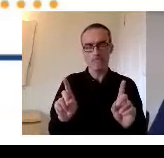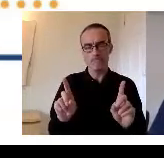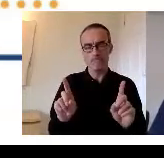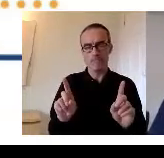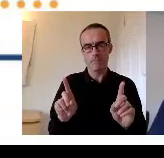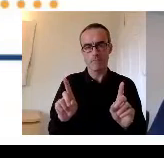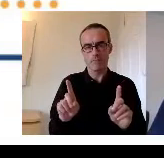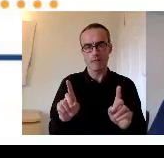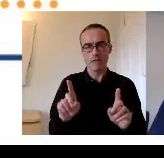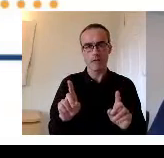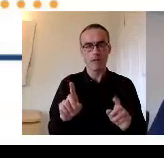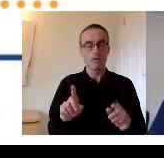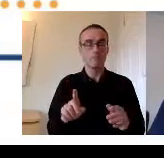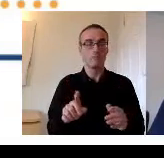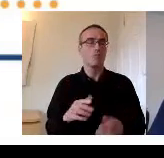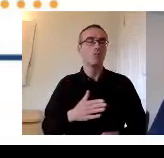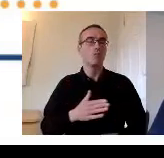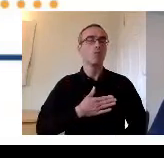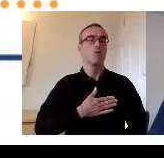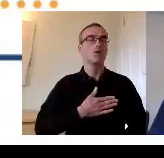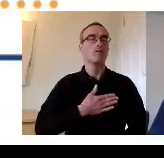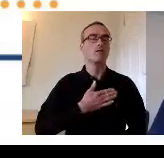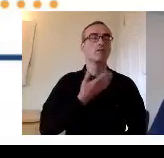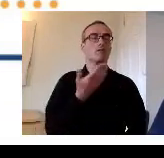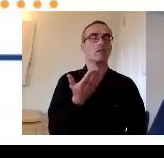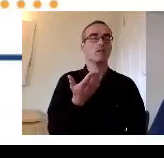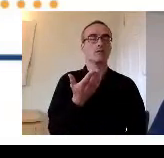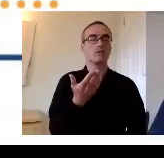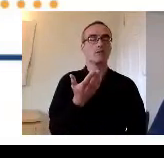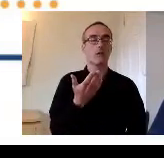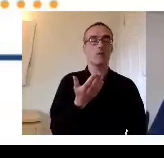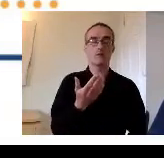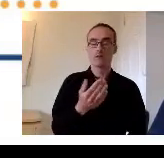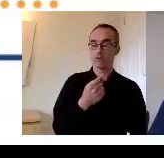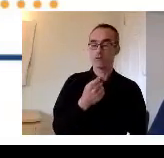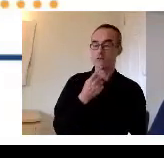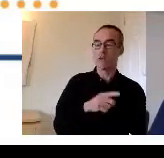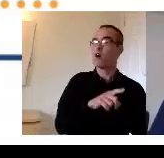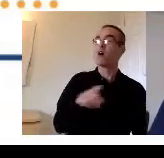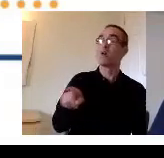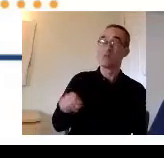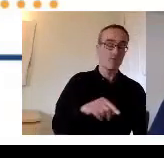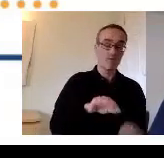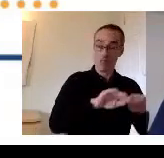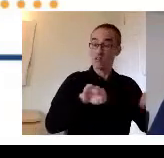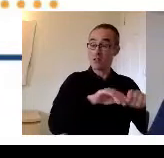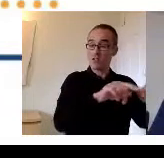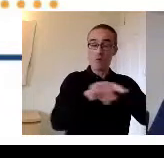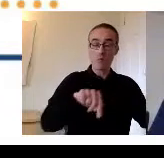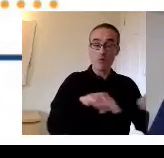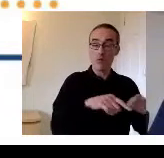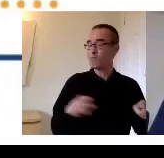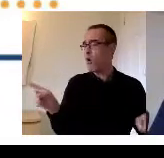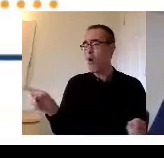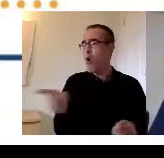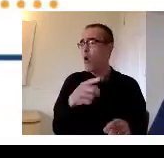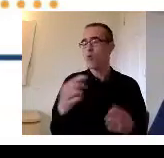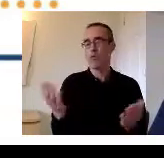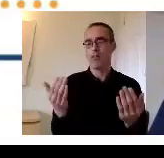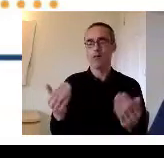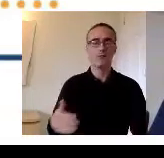and rather than just a blanket approach of the pool's here, everyone's welcome, and saying this is for all. It was